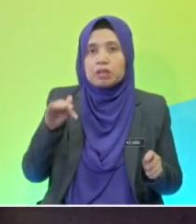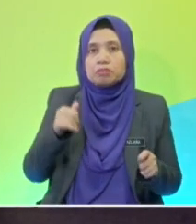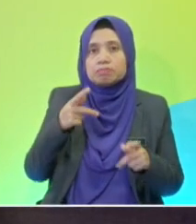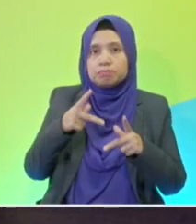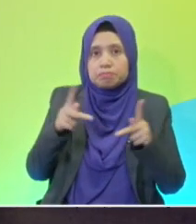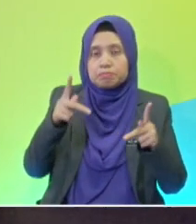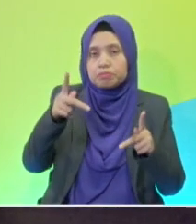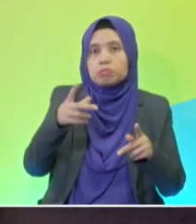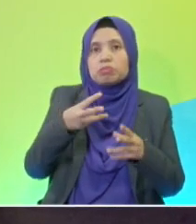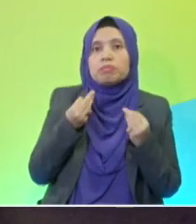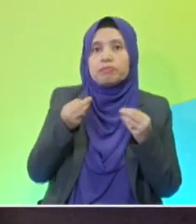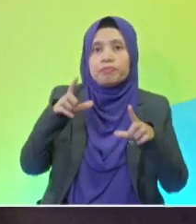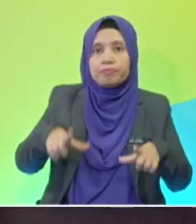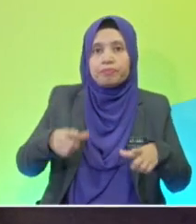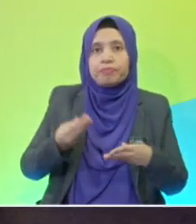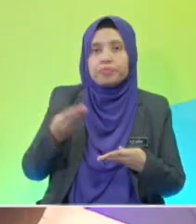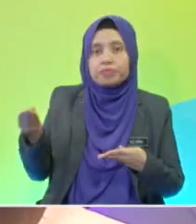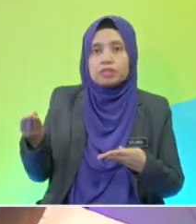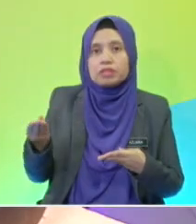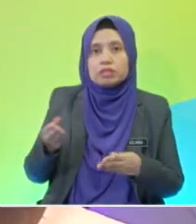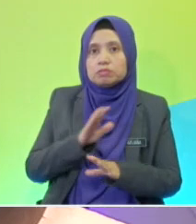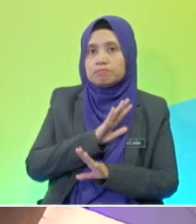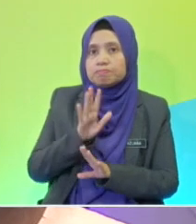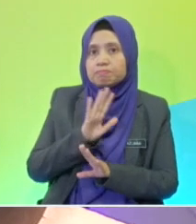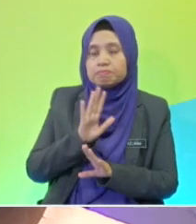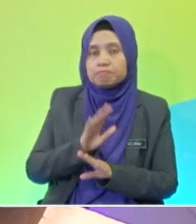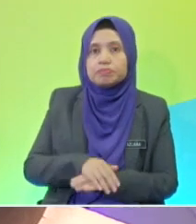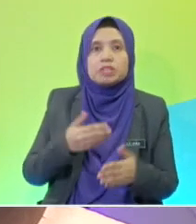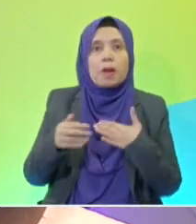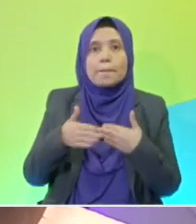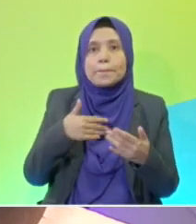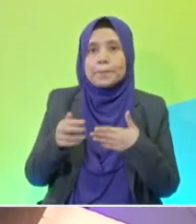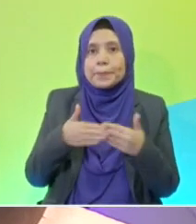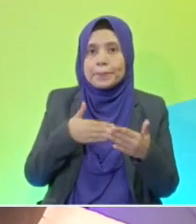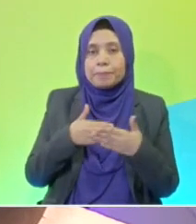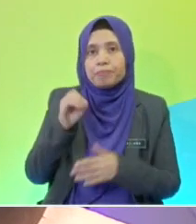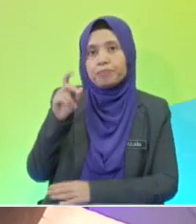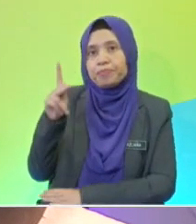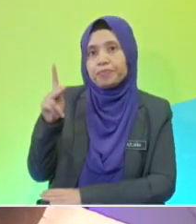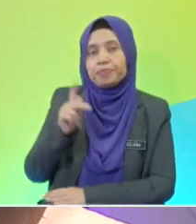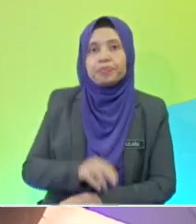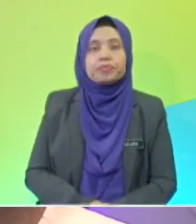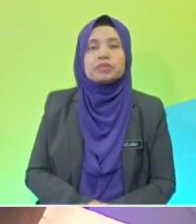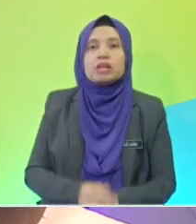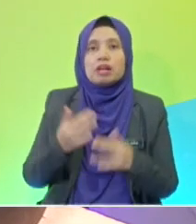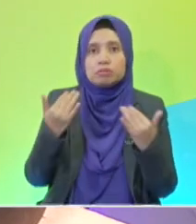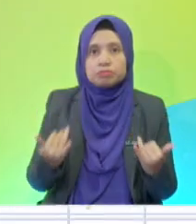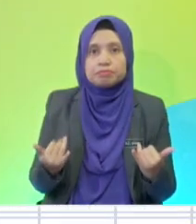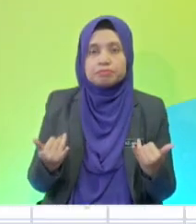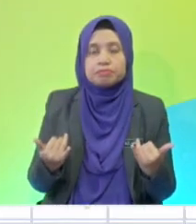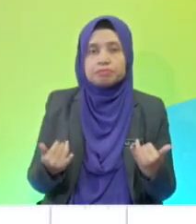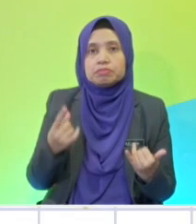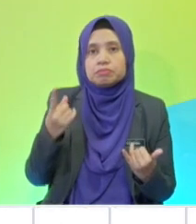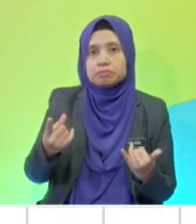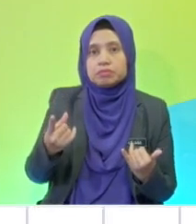capsule. But don't worry about that at the moment. OK, now, you've